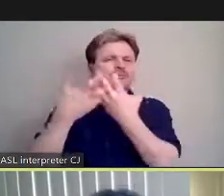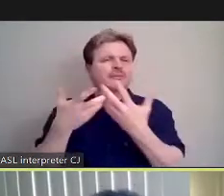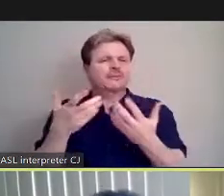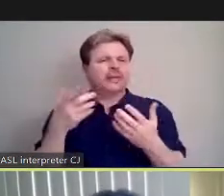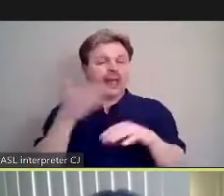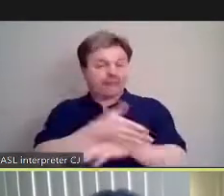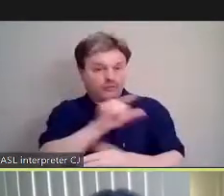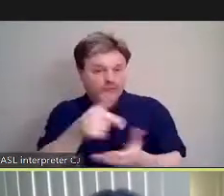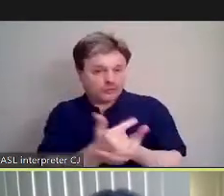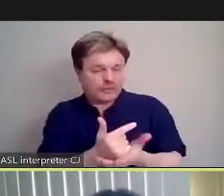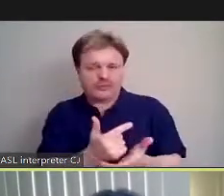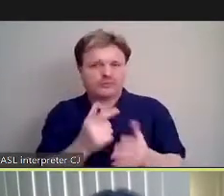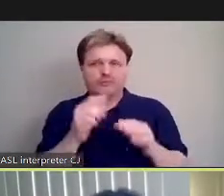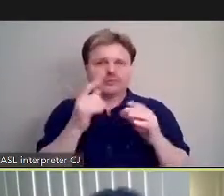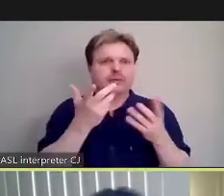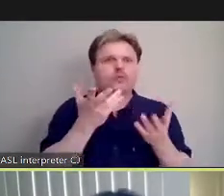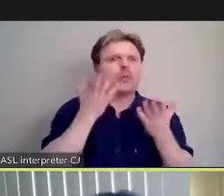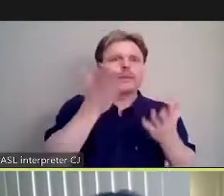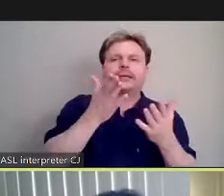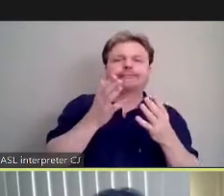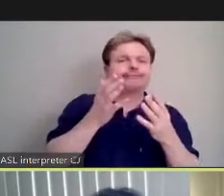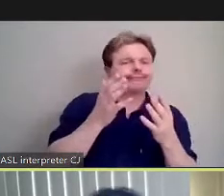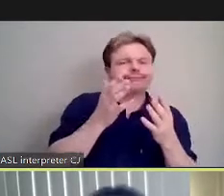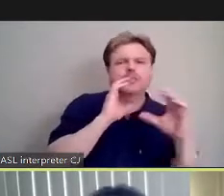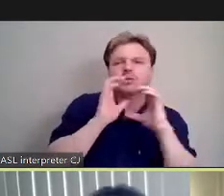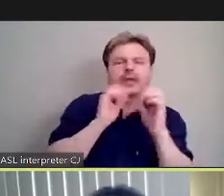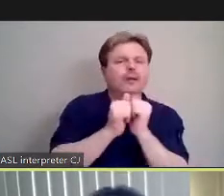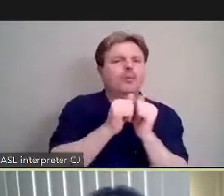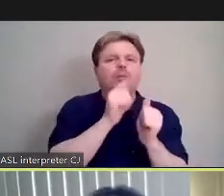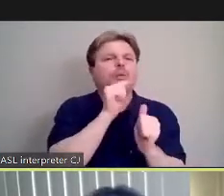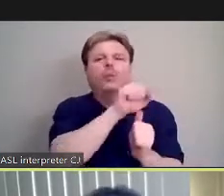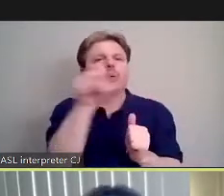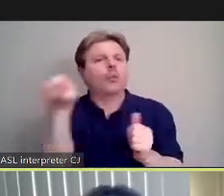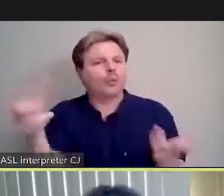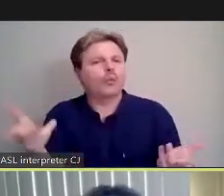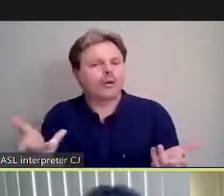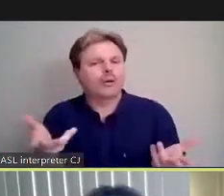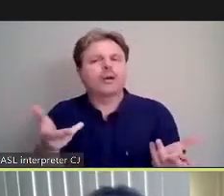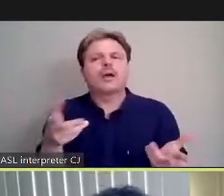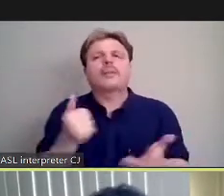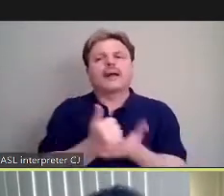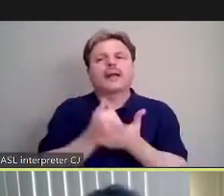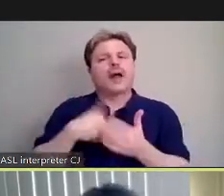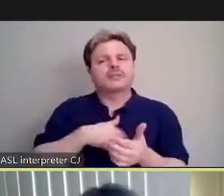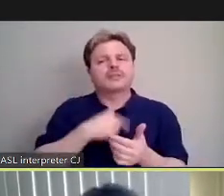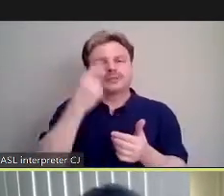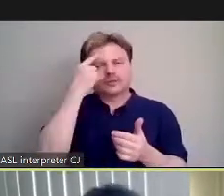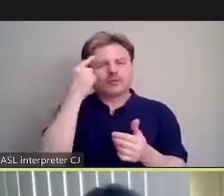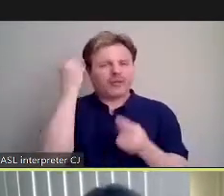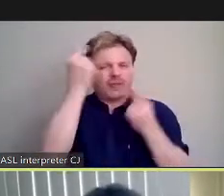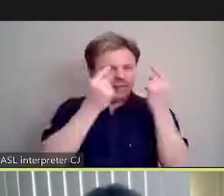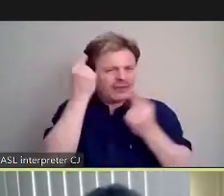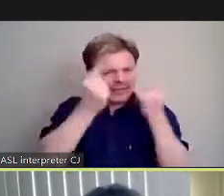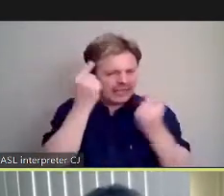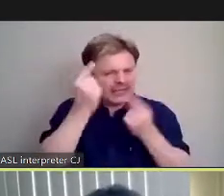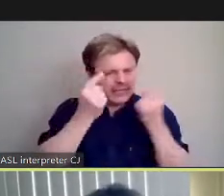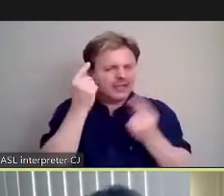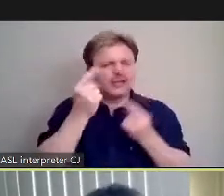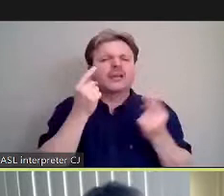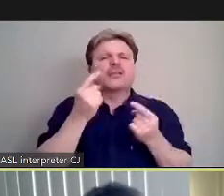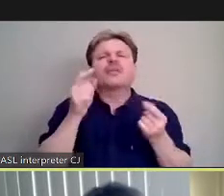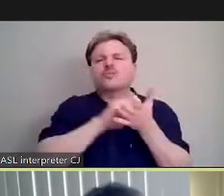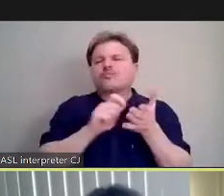with? And then that kind of helps us to start thinking through writing